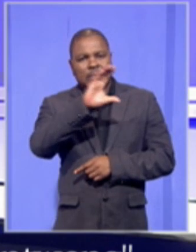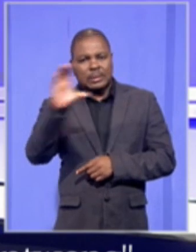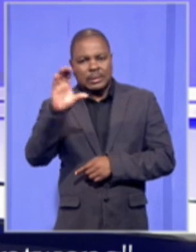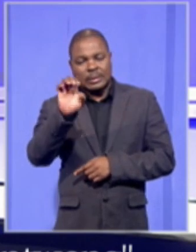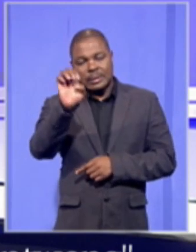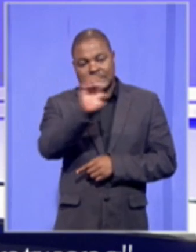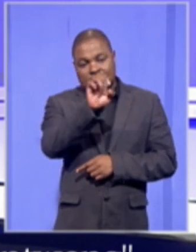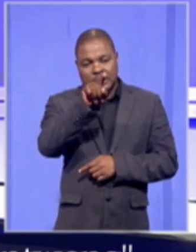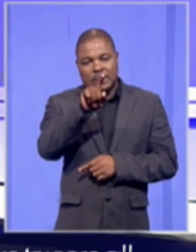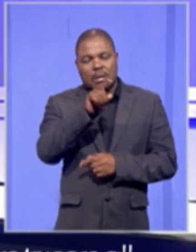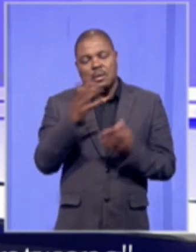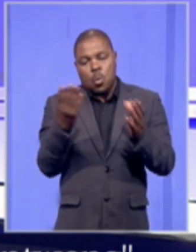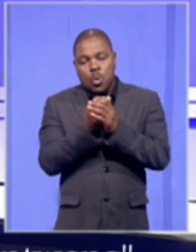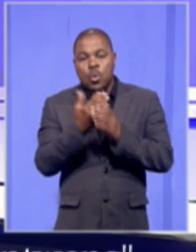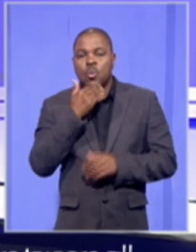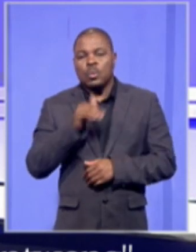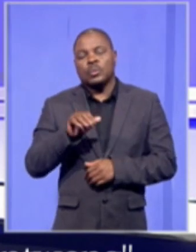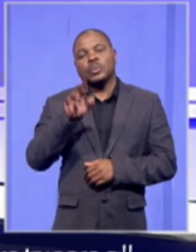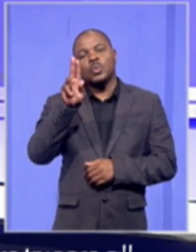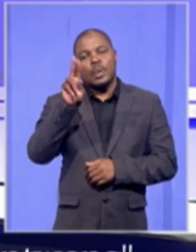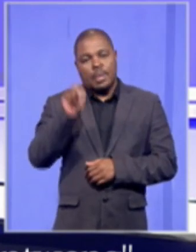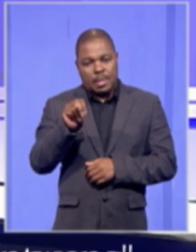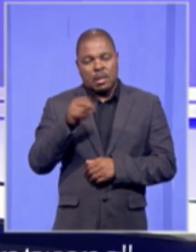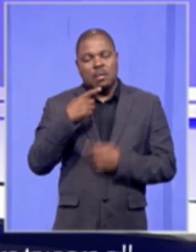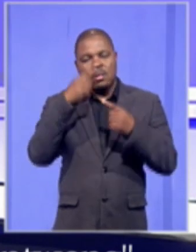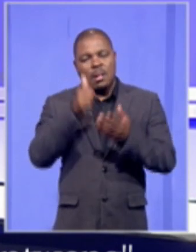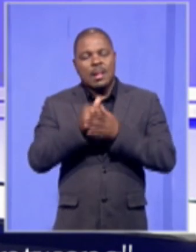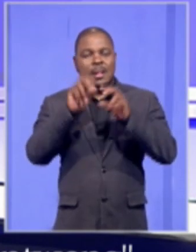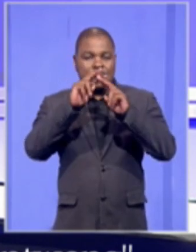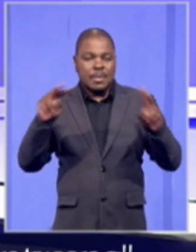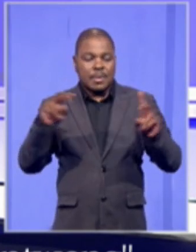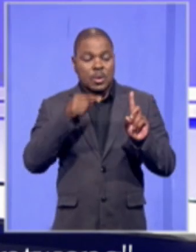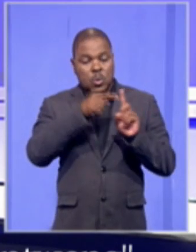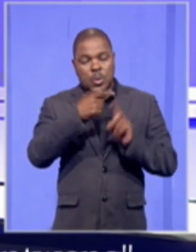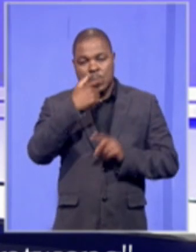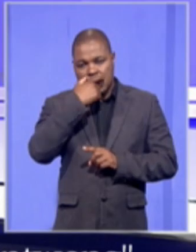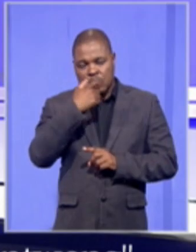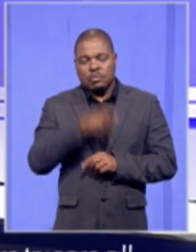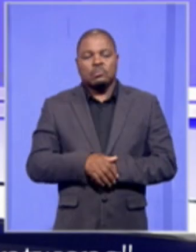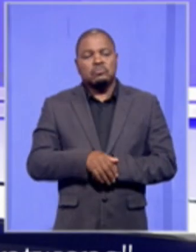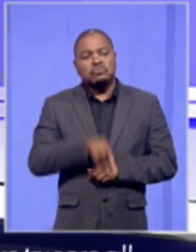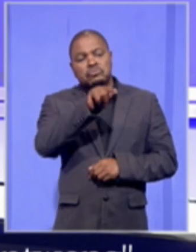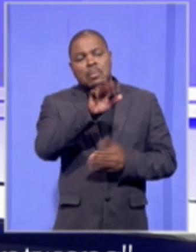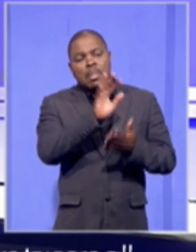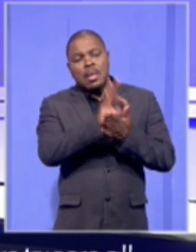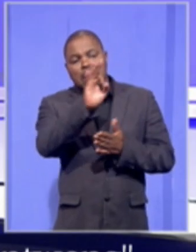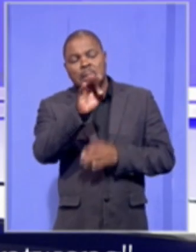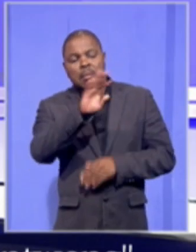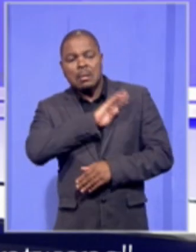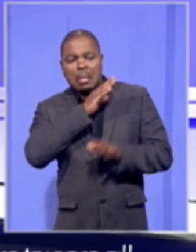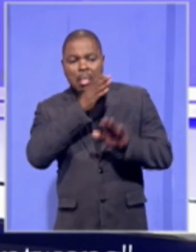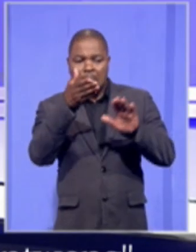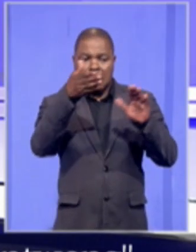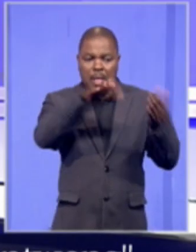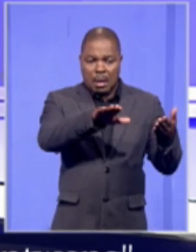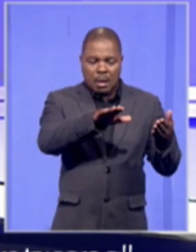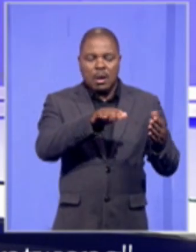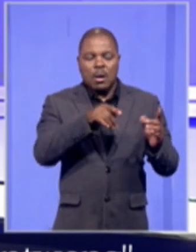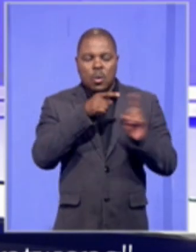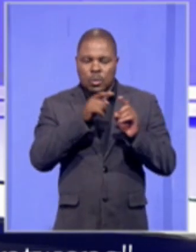hlola khutšo ka nageng yeo. Ramaphosa bjalo ka hlogo ya naga ya sešole o retile mašole ao a 13 ao a hlokofaletšego